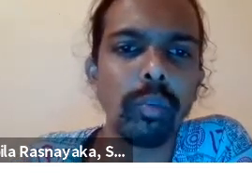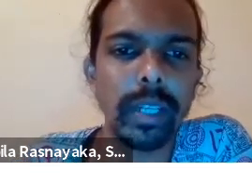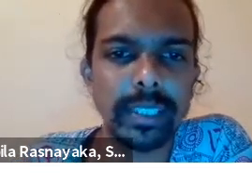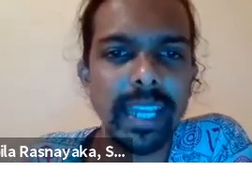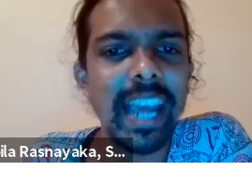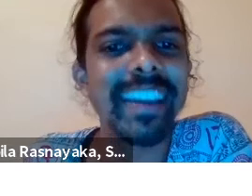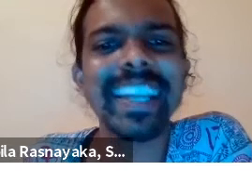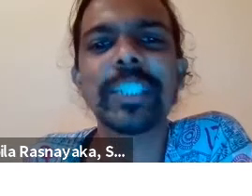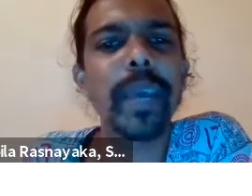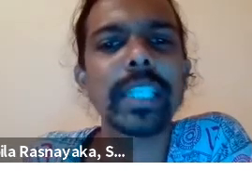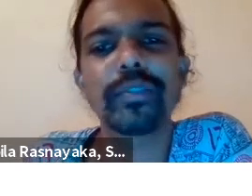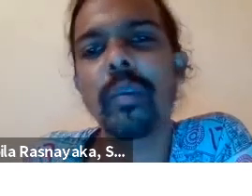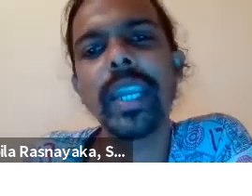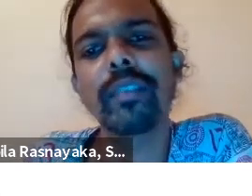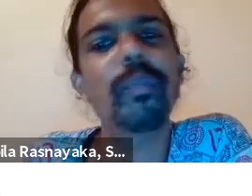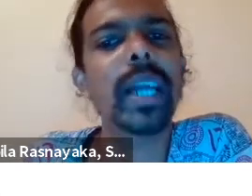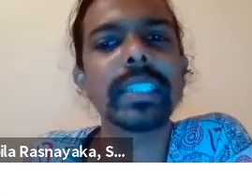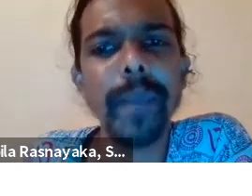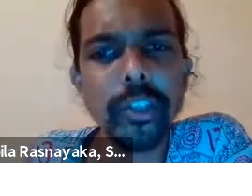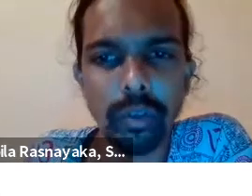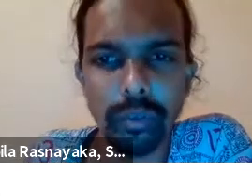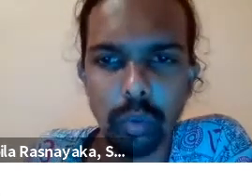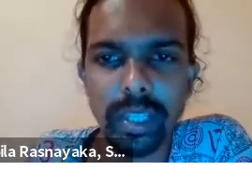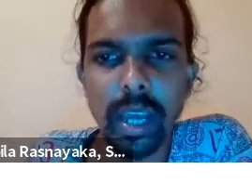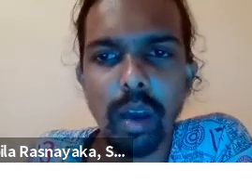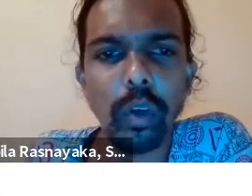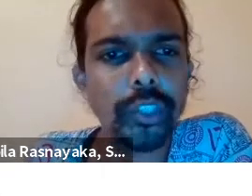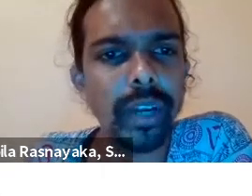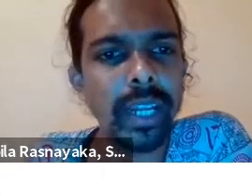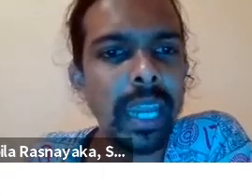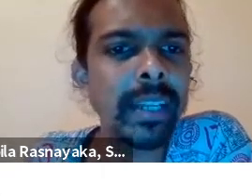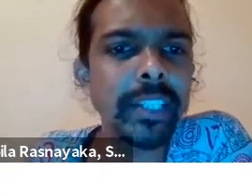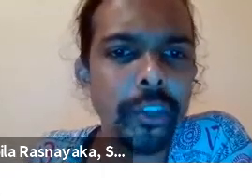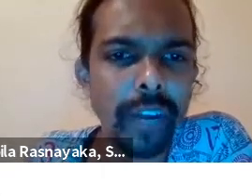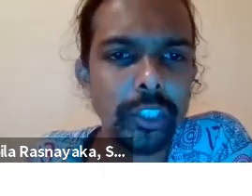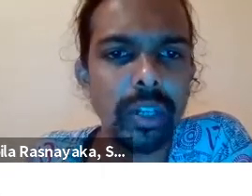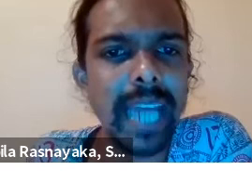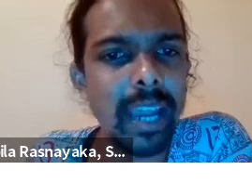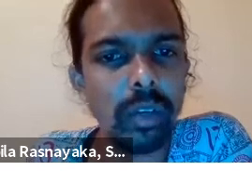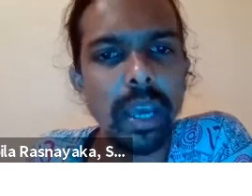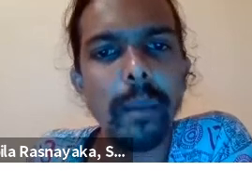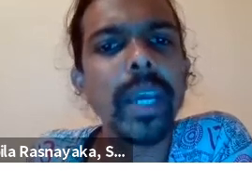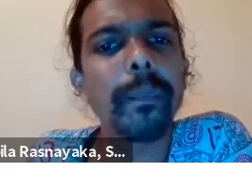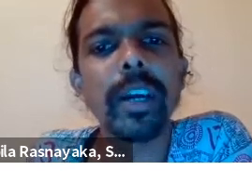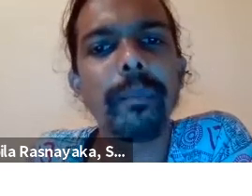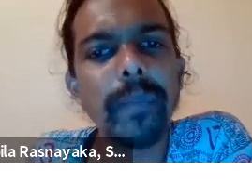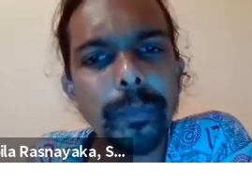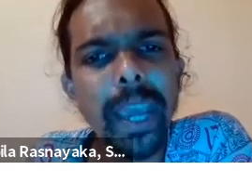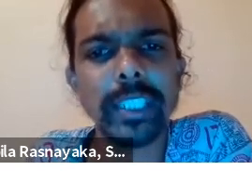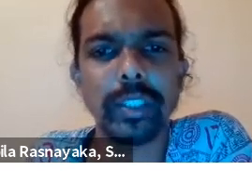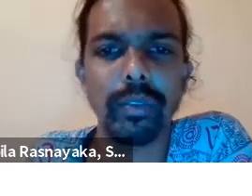across the movements, creating space for meaningful participation of youth, fostering intergenerational dialogue,